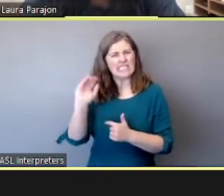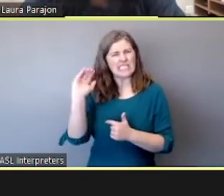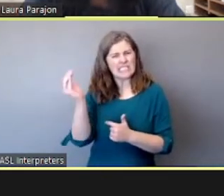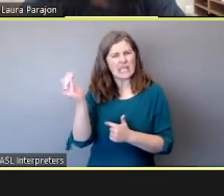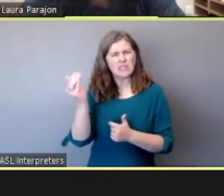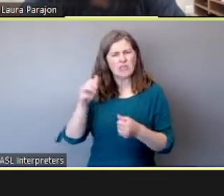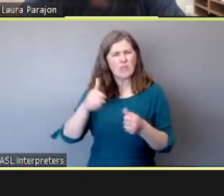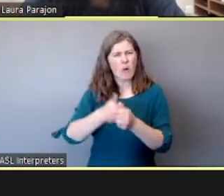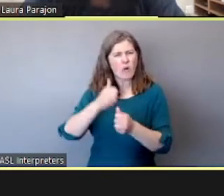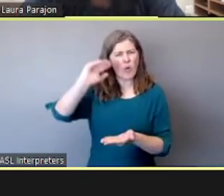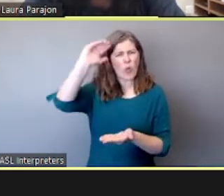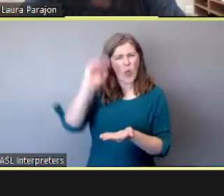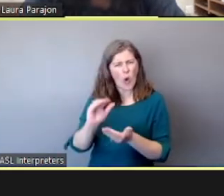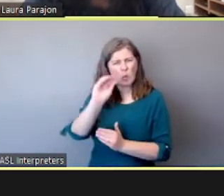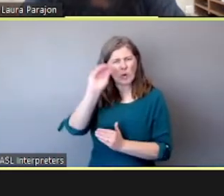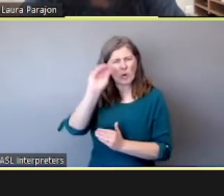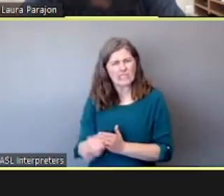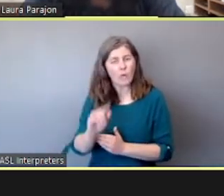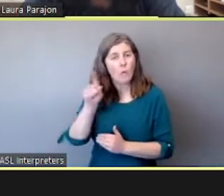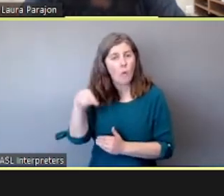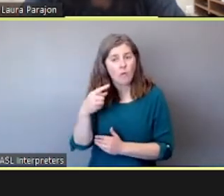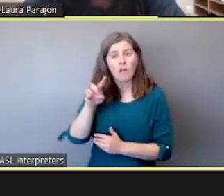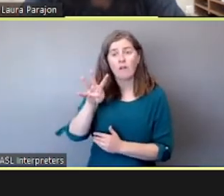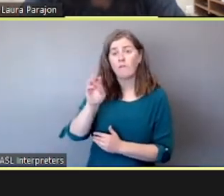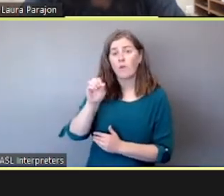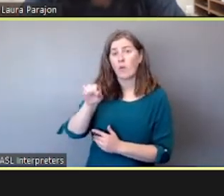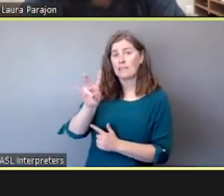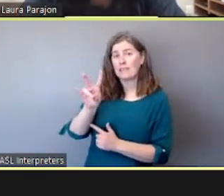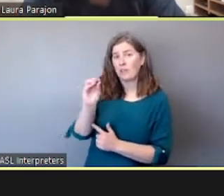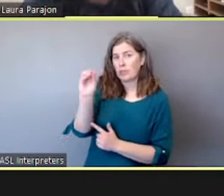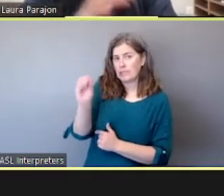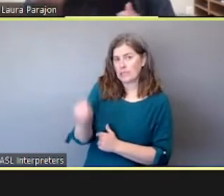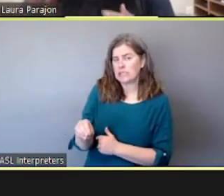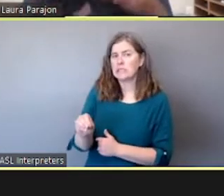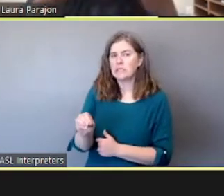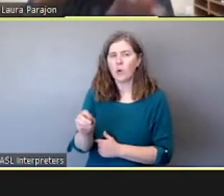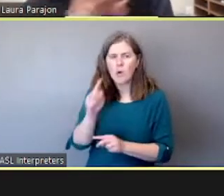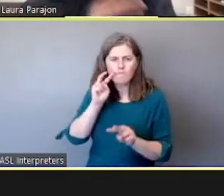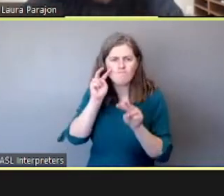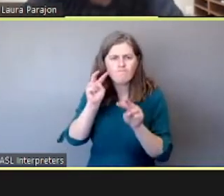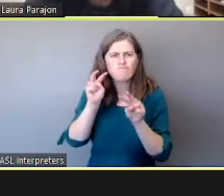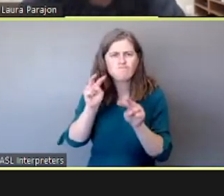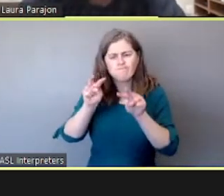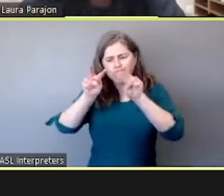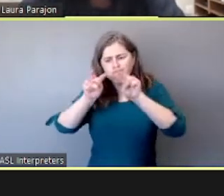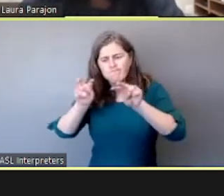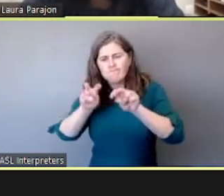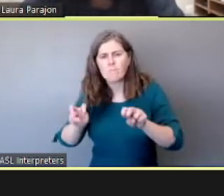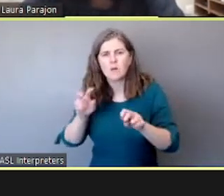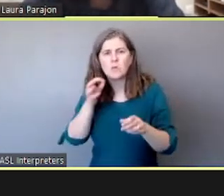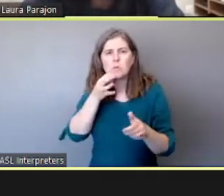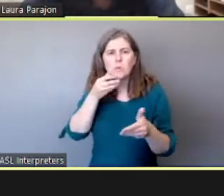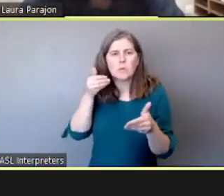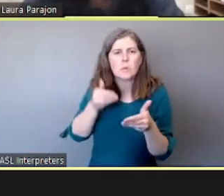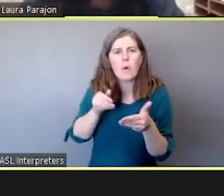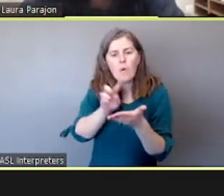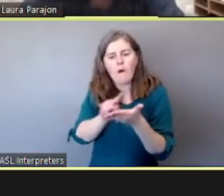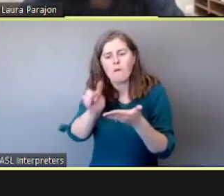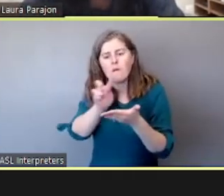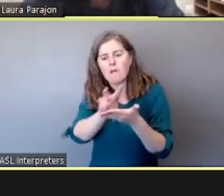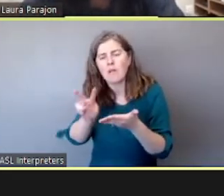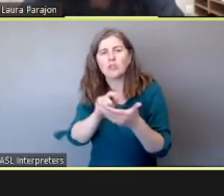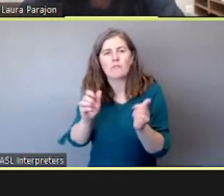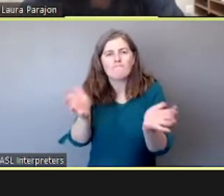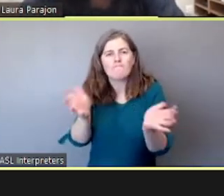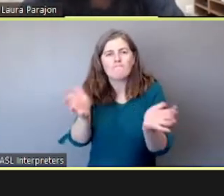fully vaccinated, and that's 40.7%. So this is something that we'll be doing in the coming weeks, is to keep on trying to